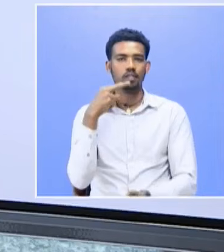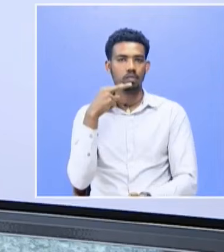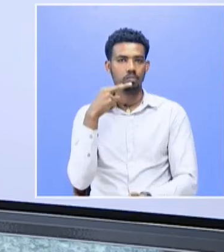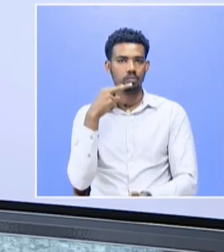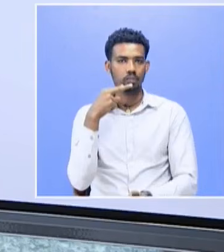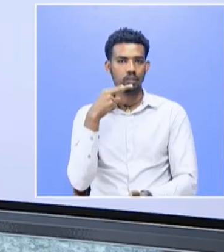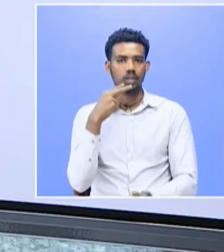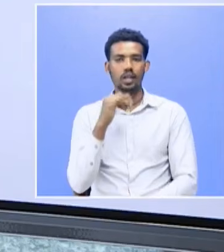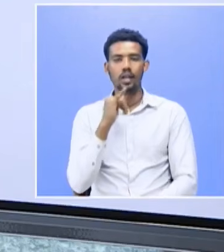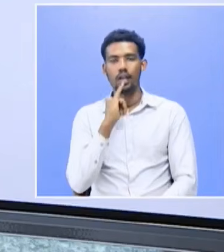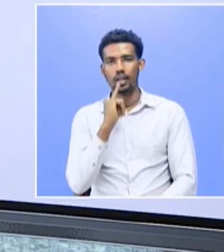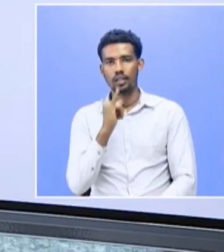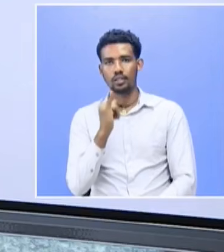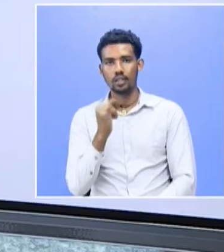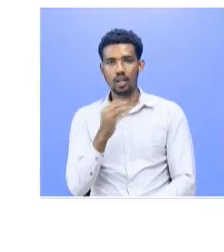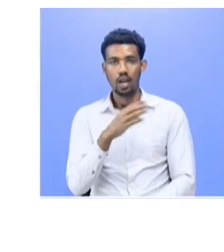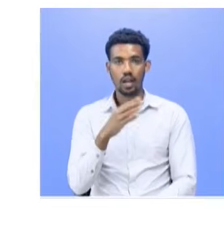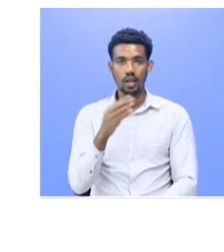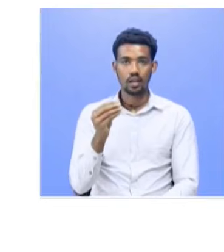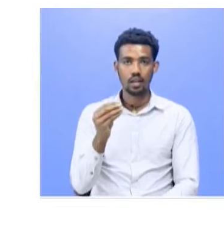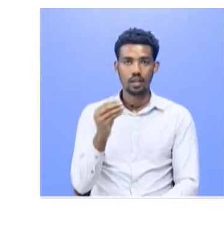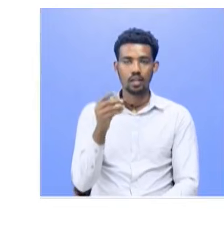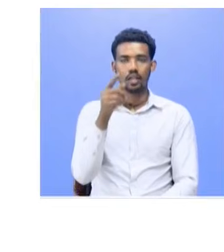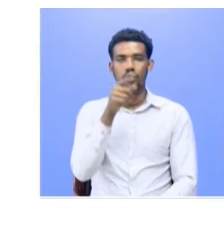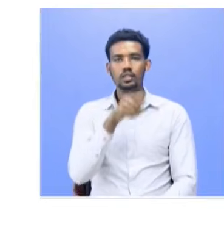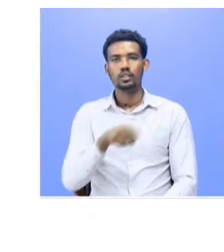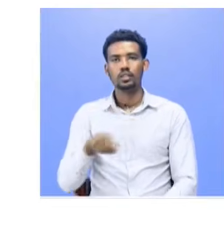is. And also let me circle